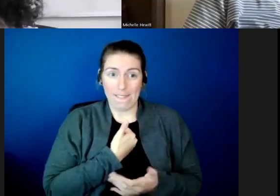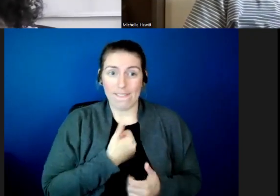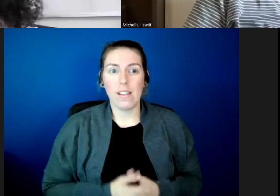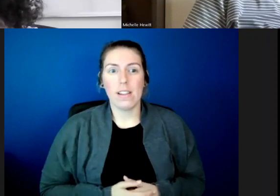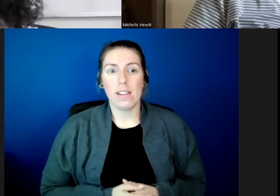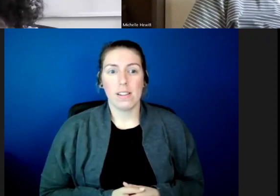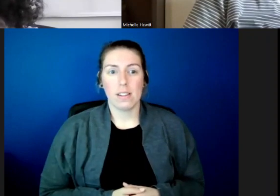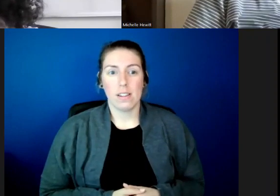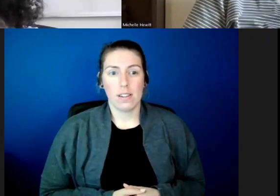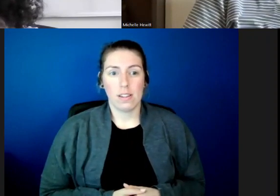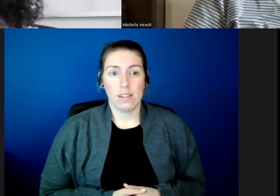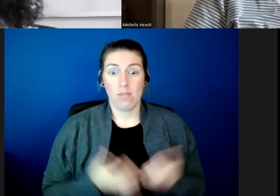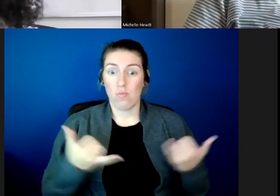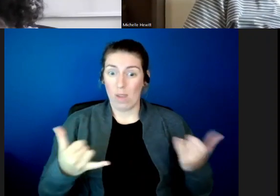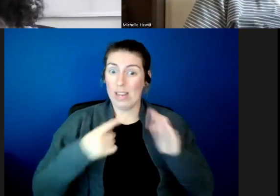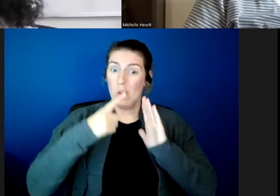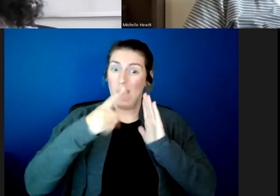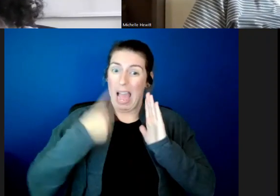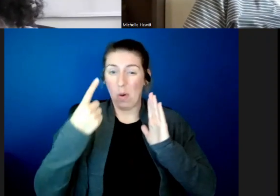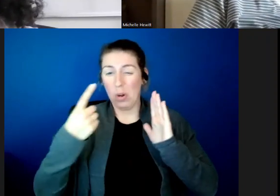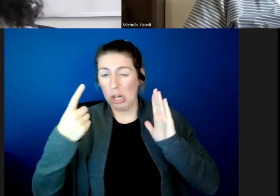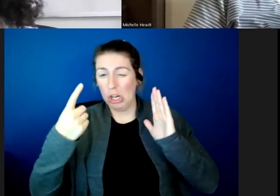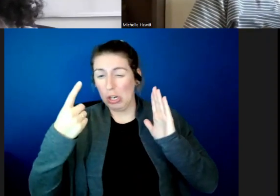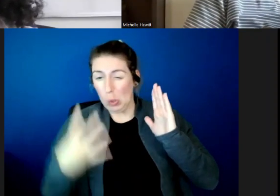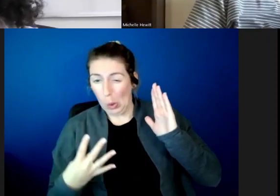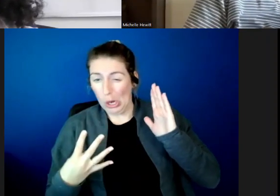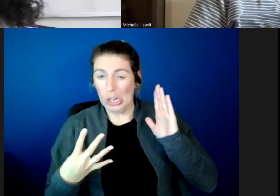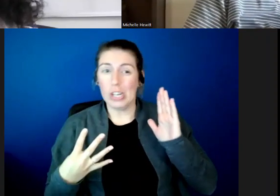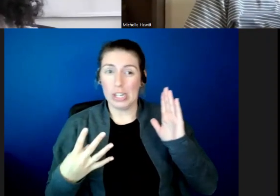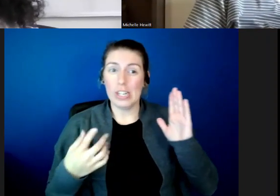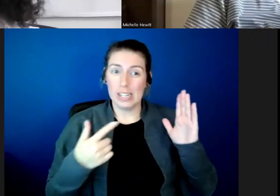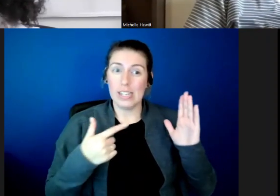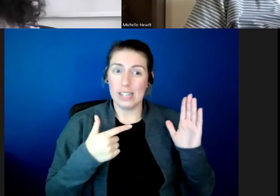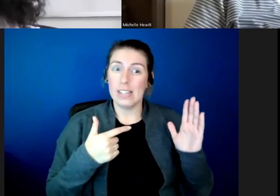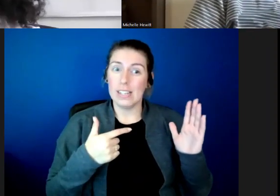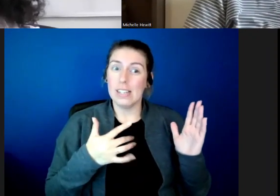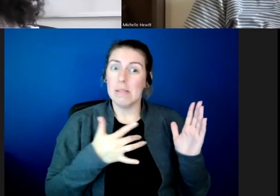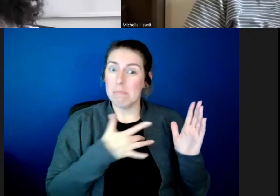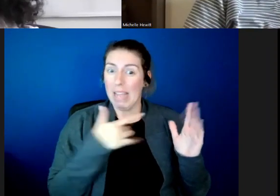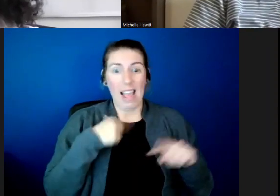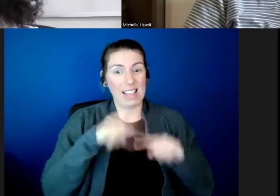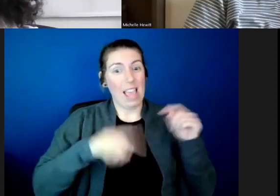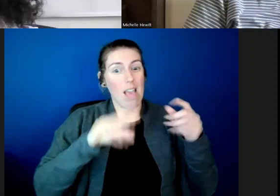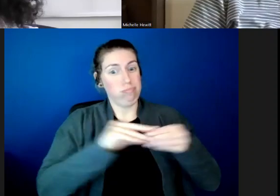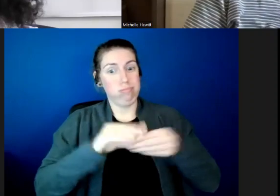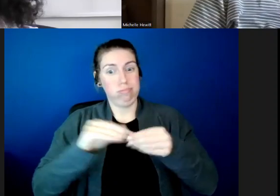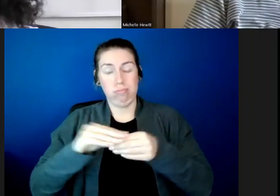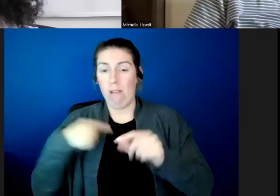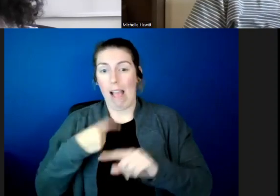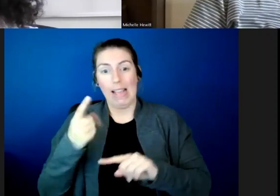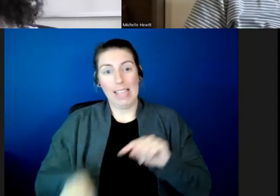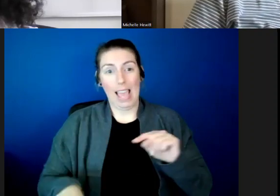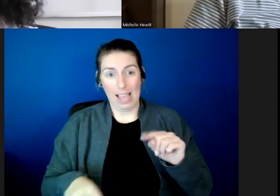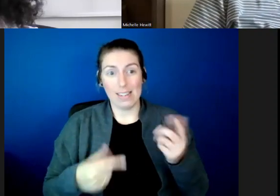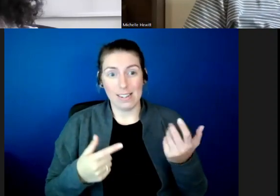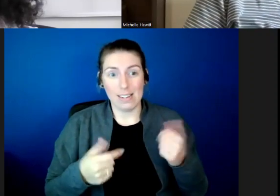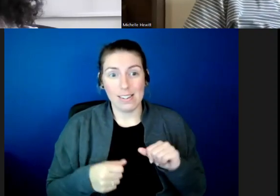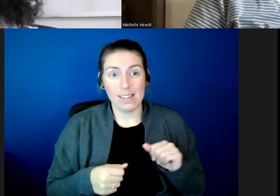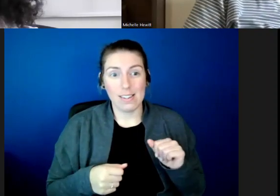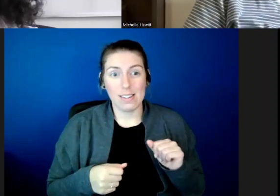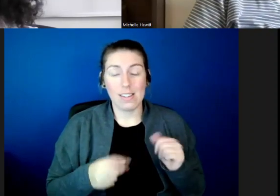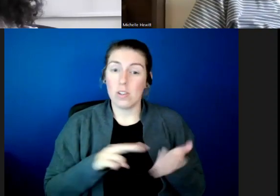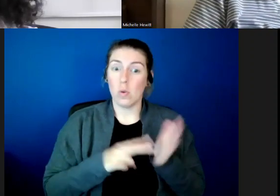been going for an hour and a quarter, and that's longer than I can typically talk for, and I lose my